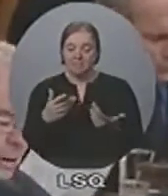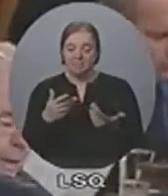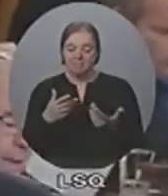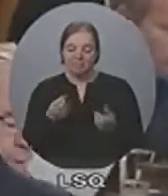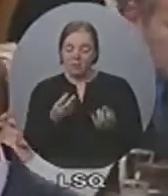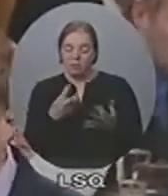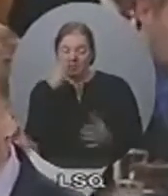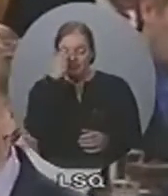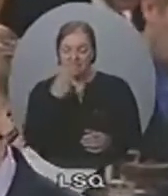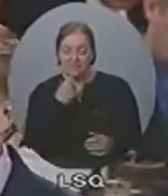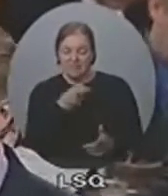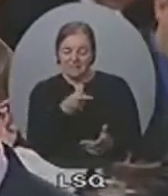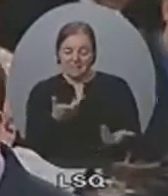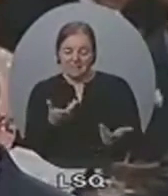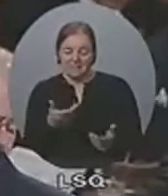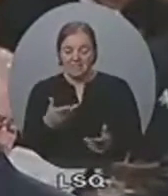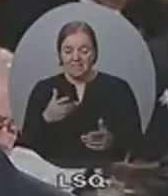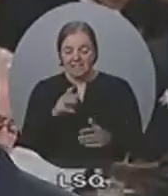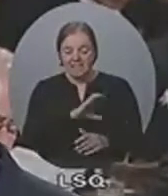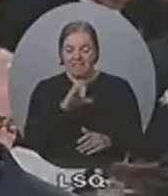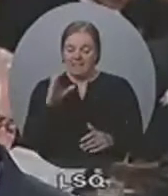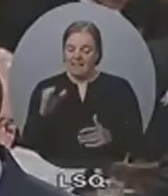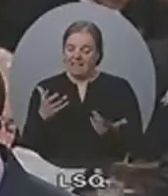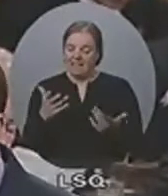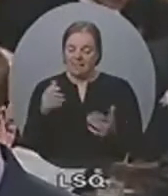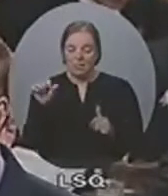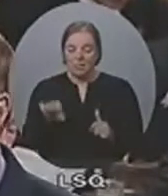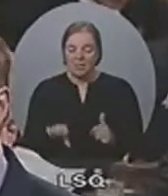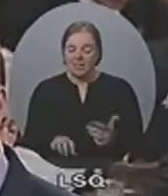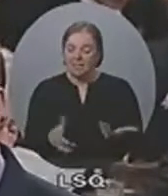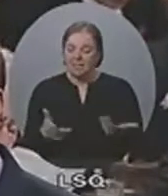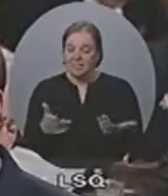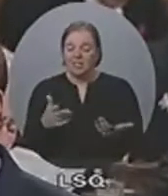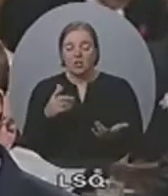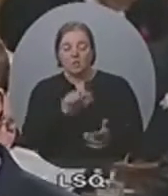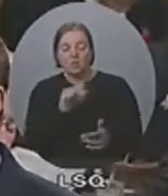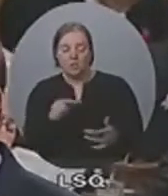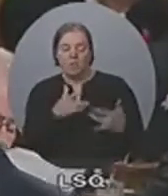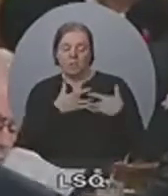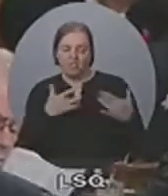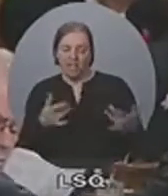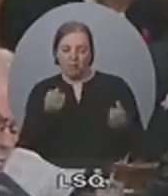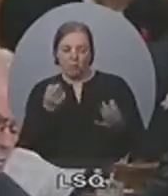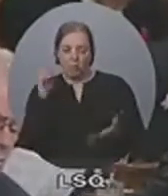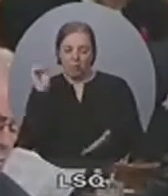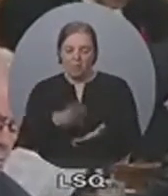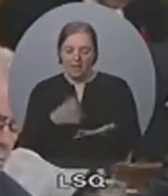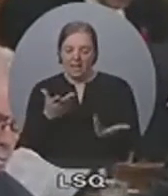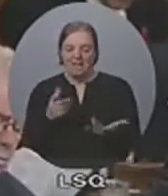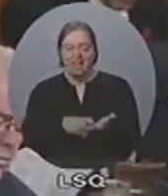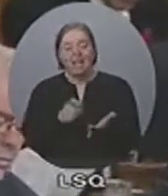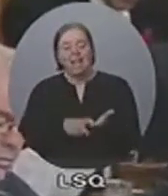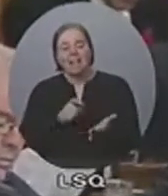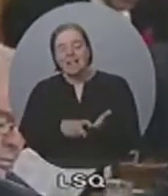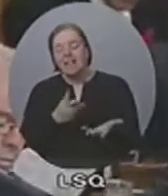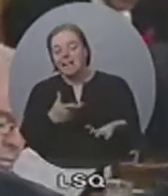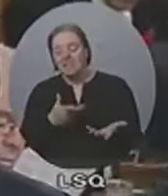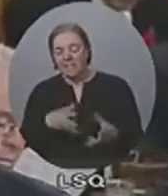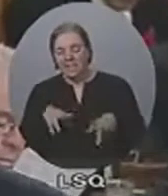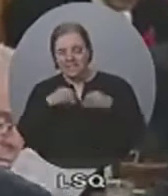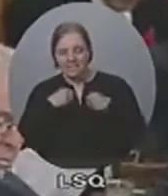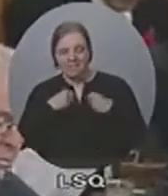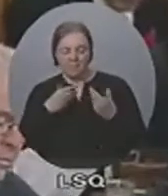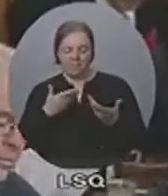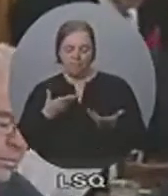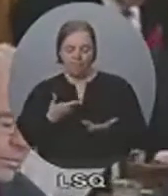will this government admit it doesn't have a plan, adopt the sound economic suggestions of this side of the House of the NDP, and act now to